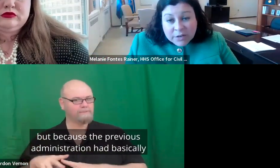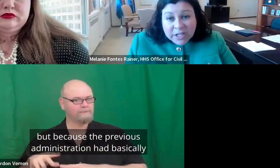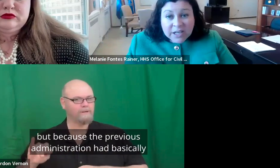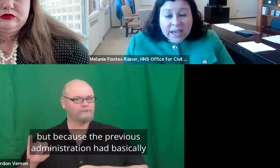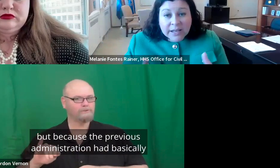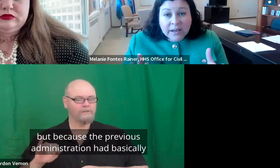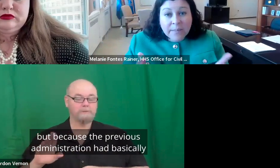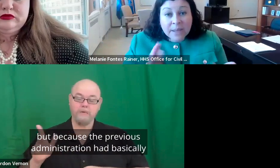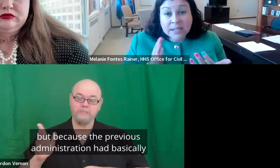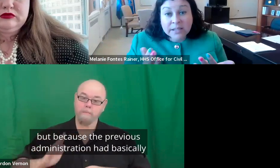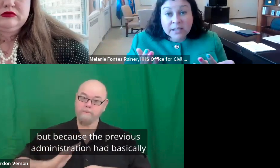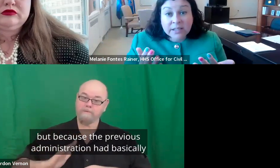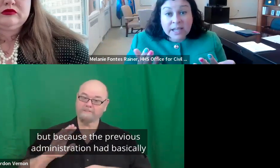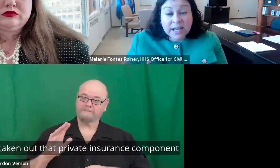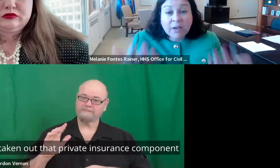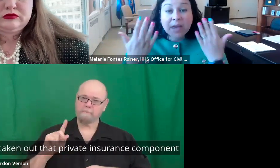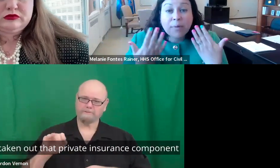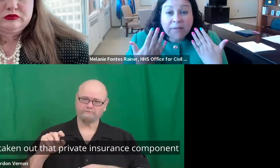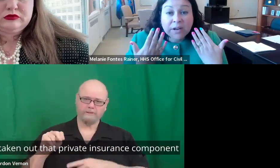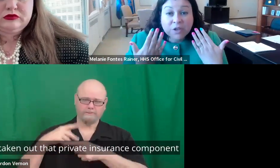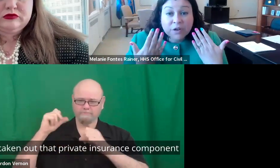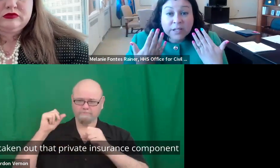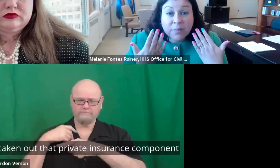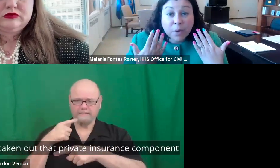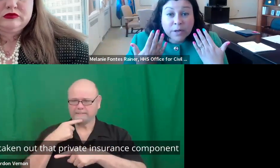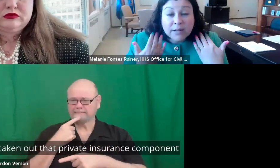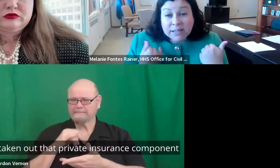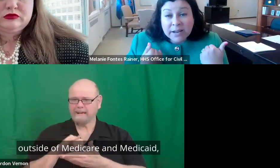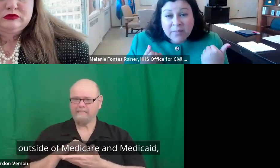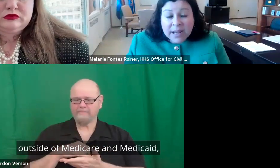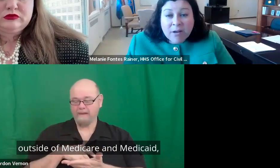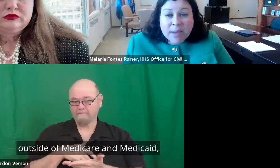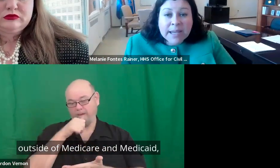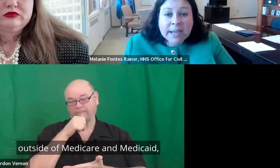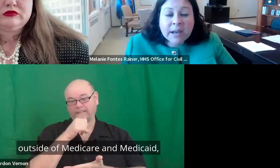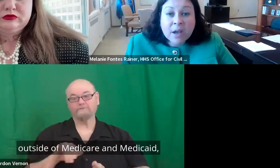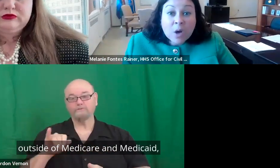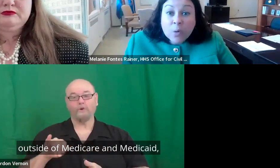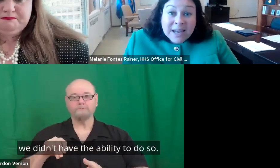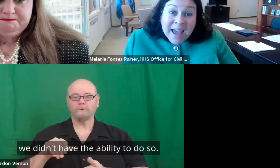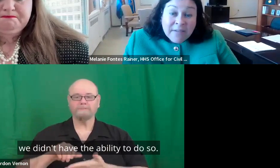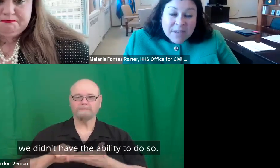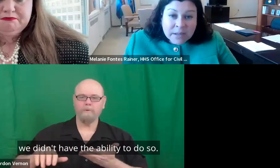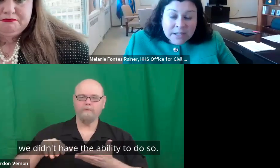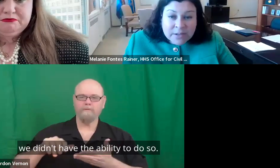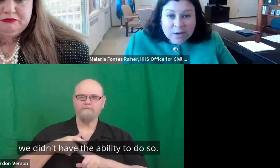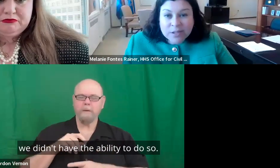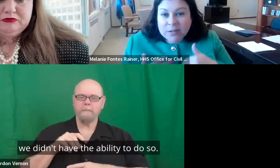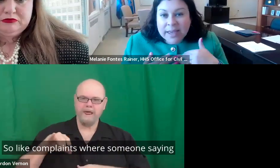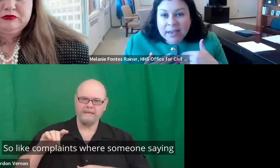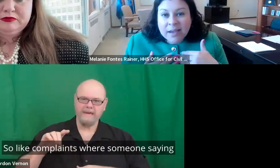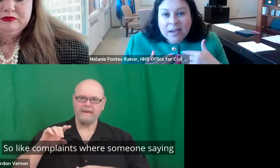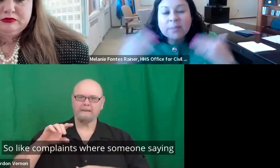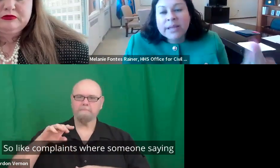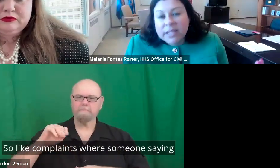previous administration had basically taken out that private insurance component outside of Medicare and Medicaid, we didn't have the ability to do so.